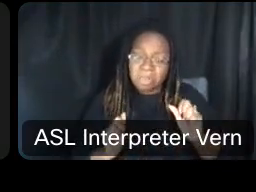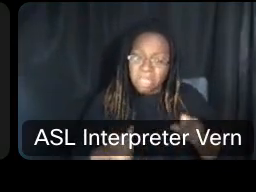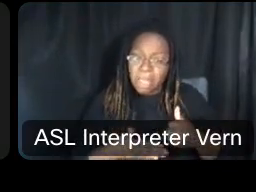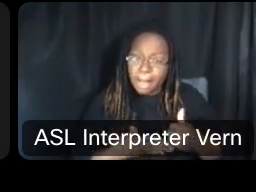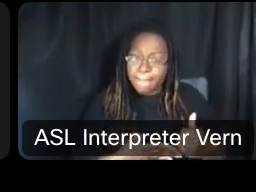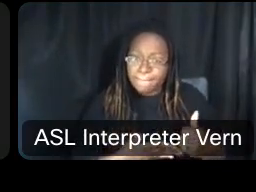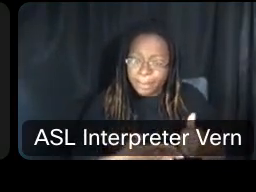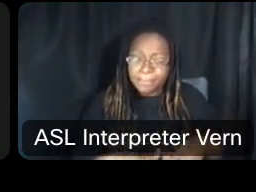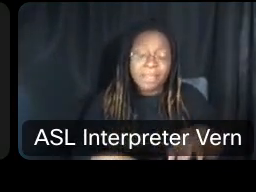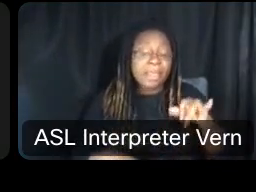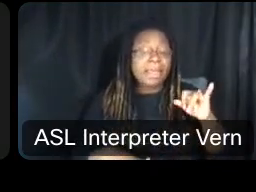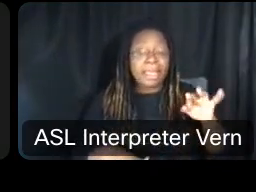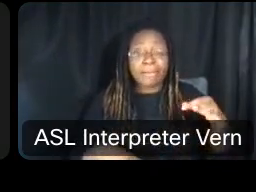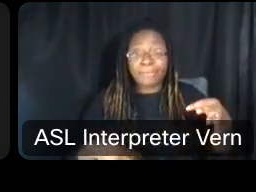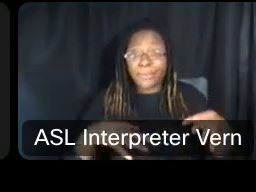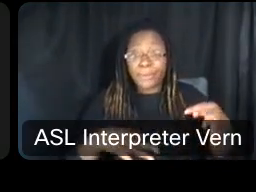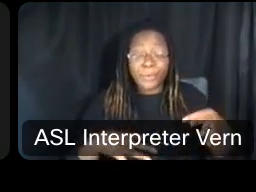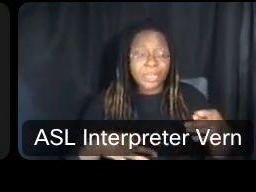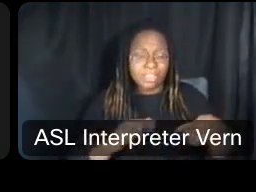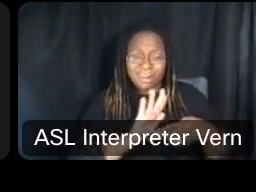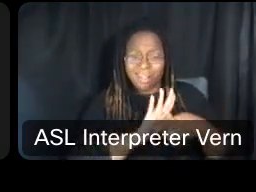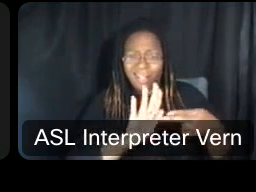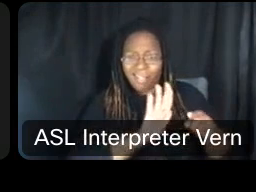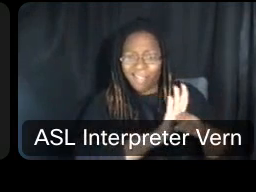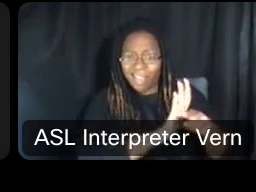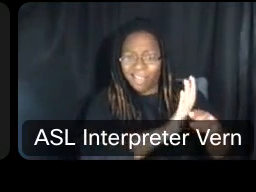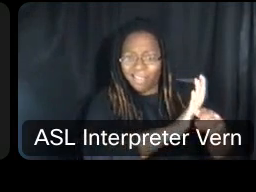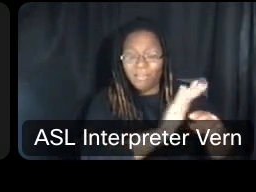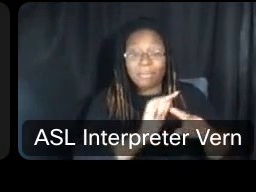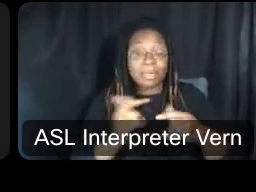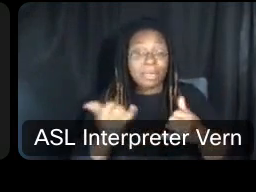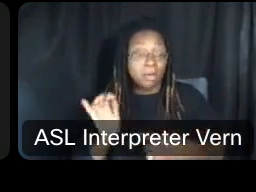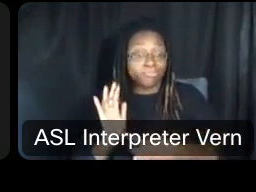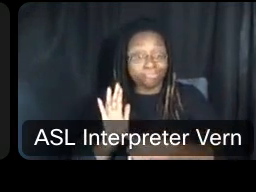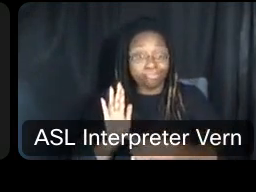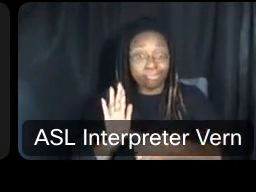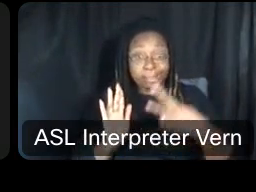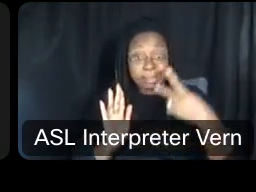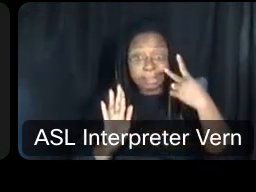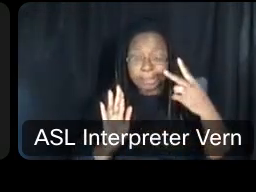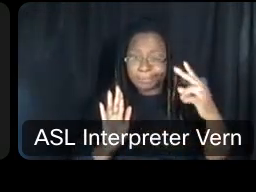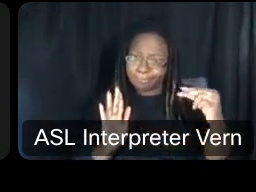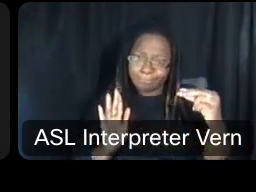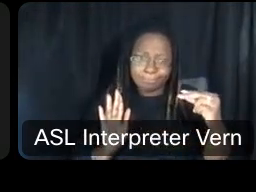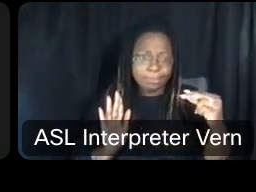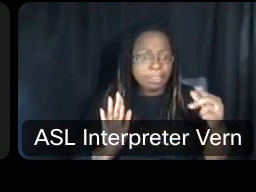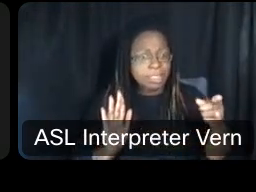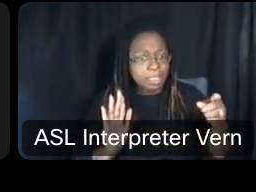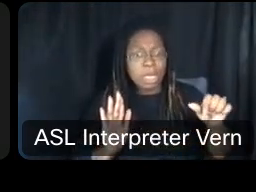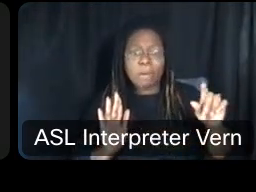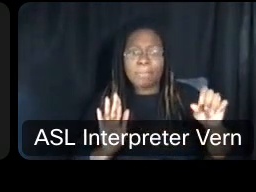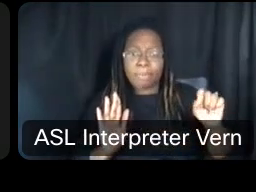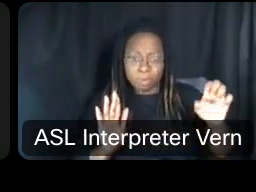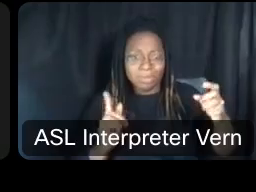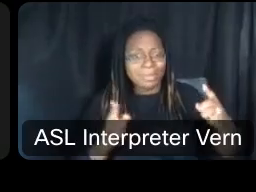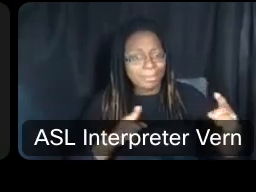court proceedings. It can benefit them in being able to prove that the abuse occurred, to